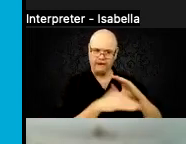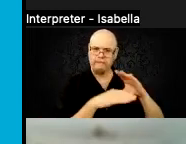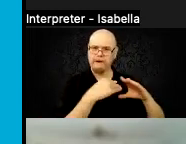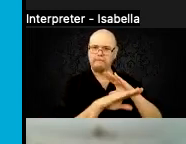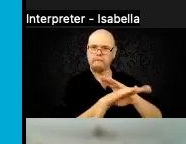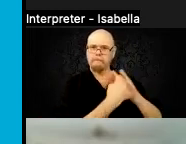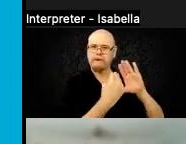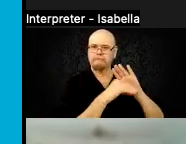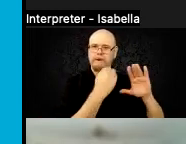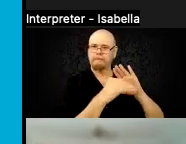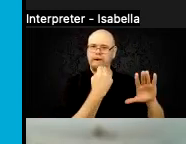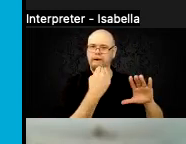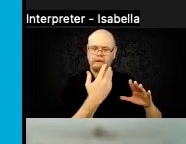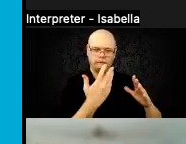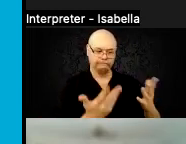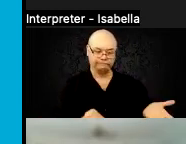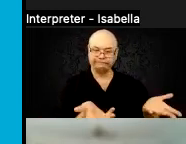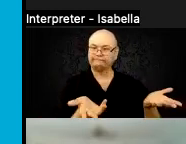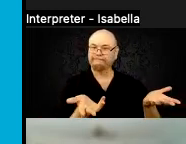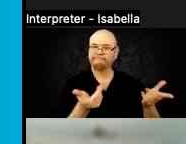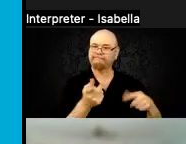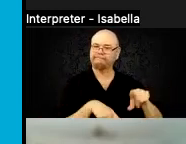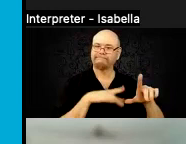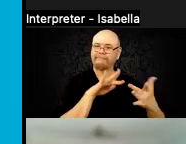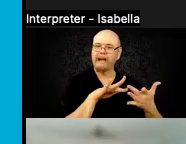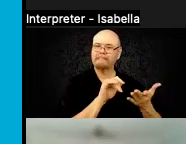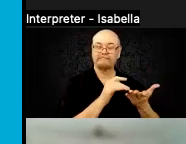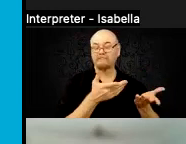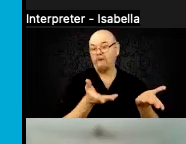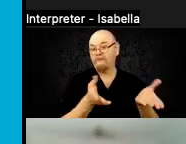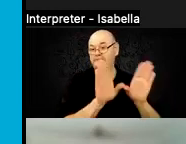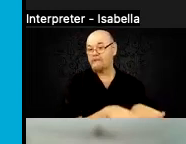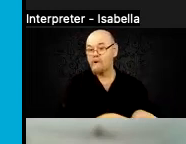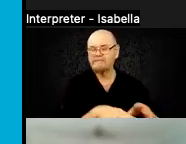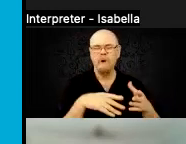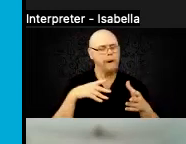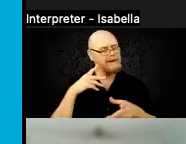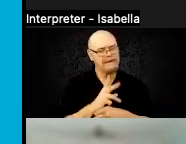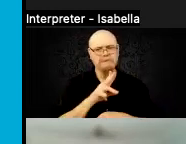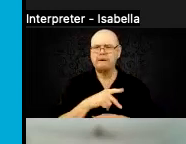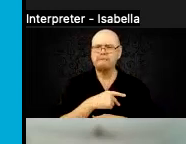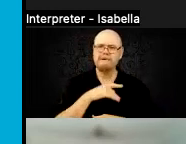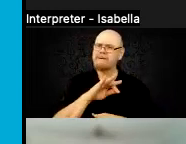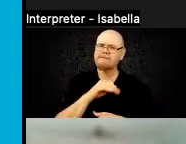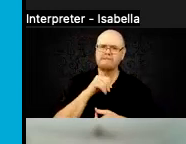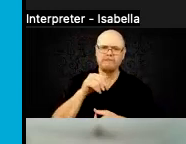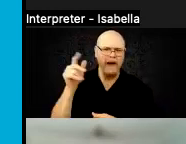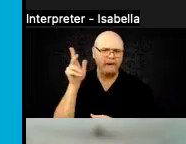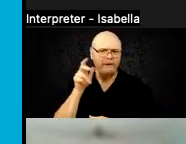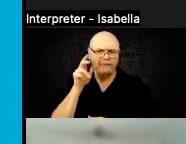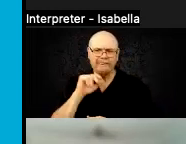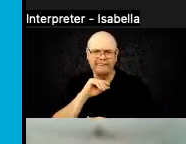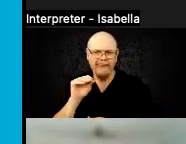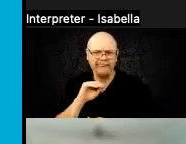closes, right? Because they can't get in touch with the young person. So things like that. So keeping track, if you've not heard back from them in a couple of weeks after